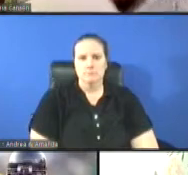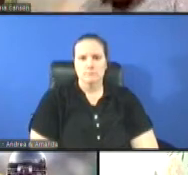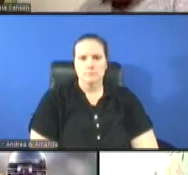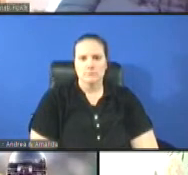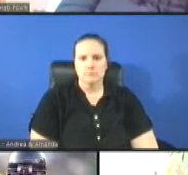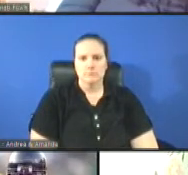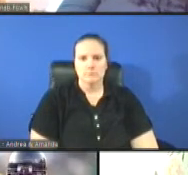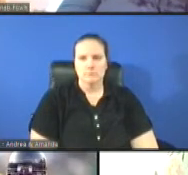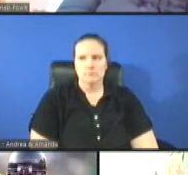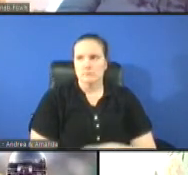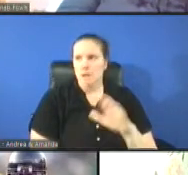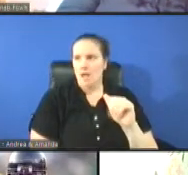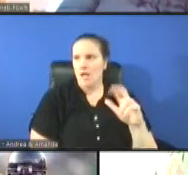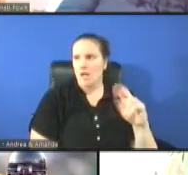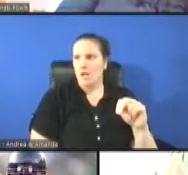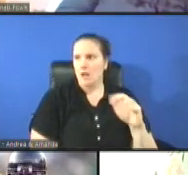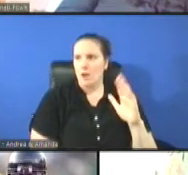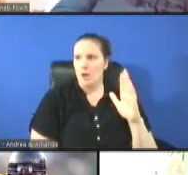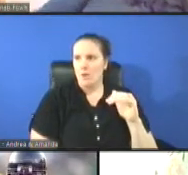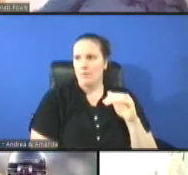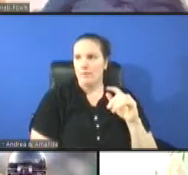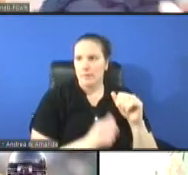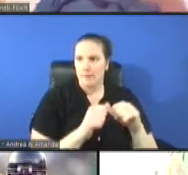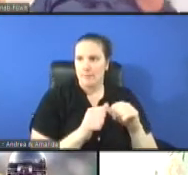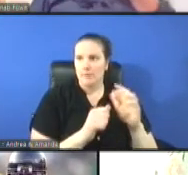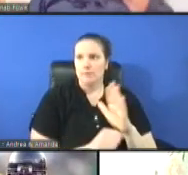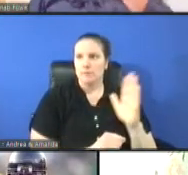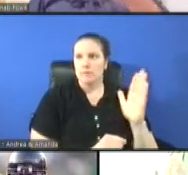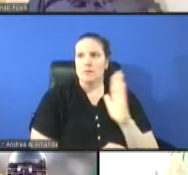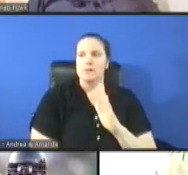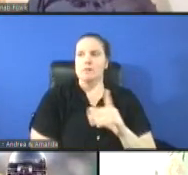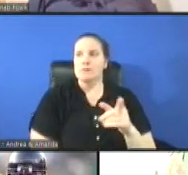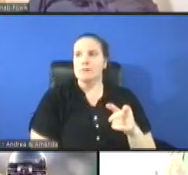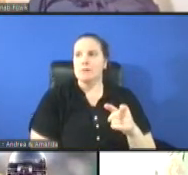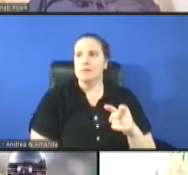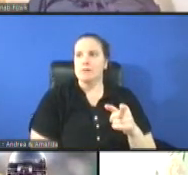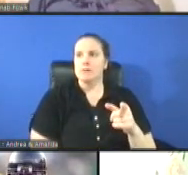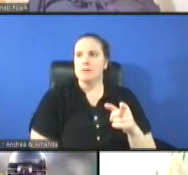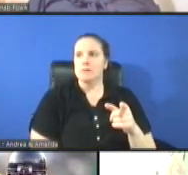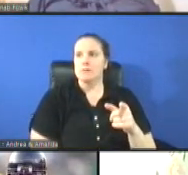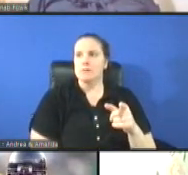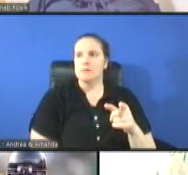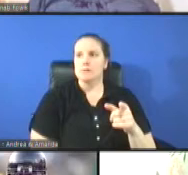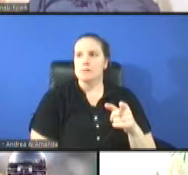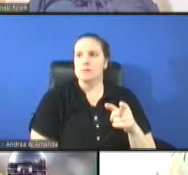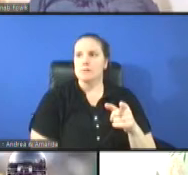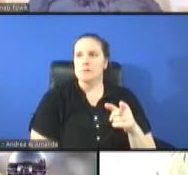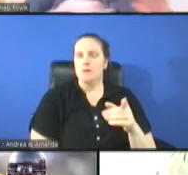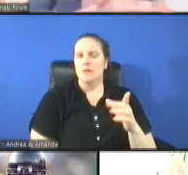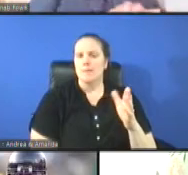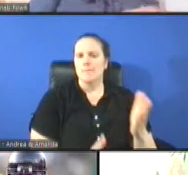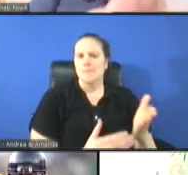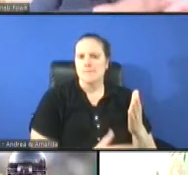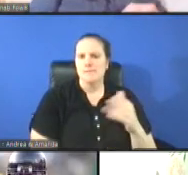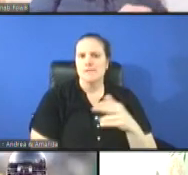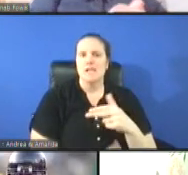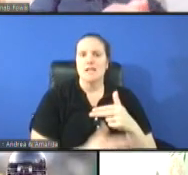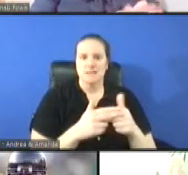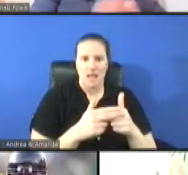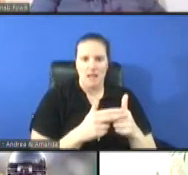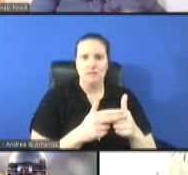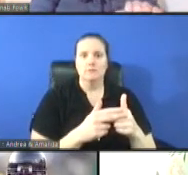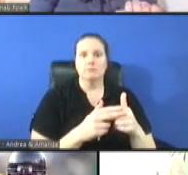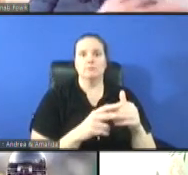And I'm gonna hope I remember all the questions. I'm gonna go in reverse order maybe, but the slides came to